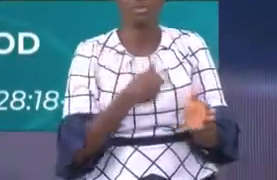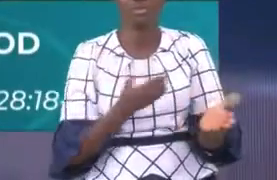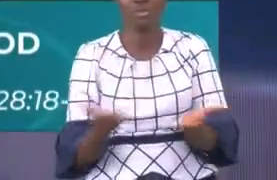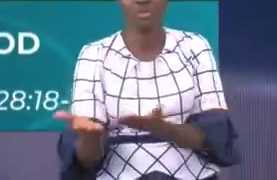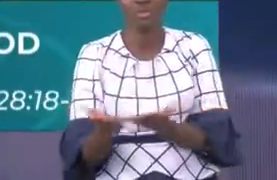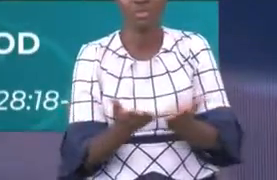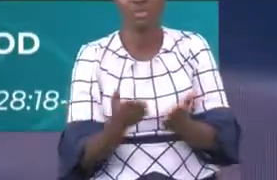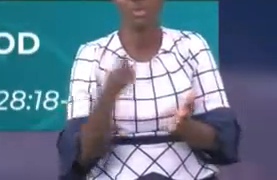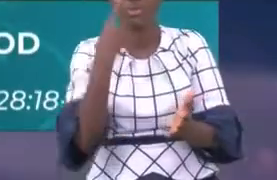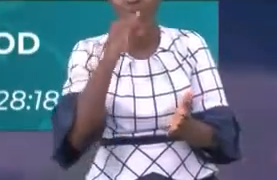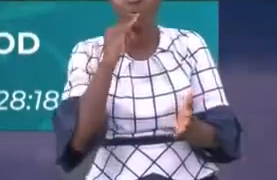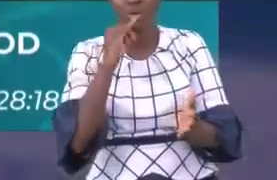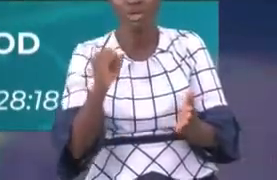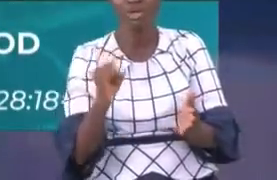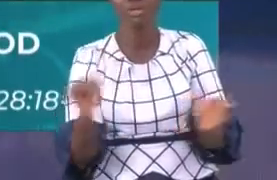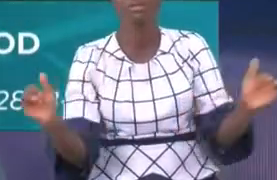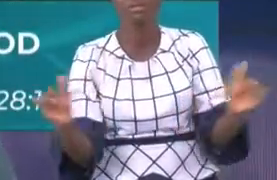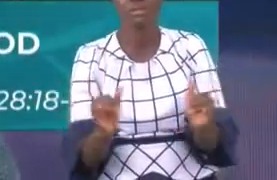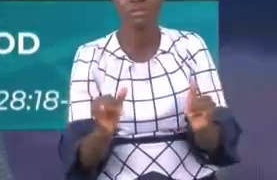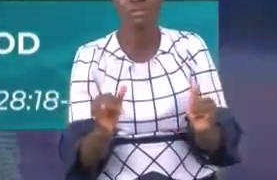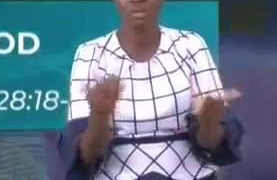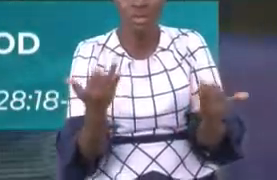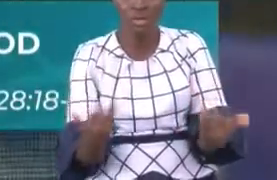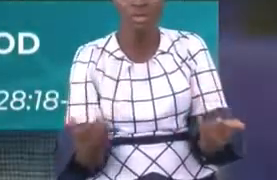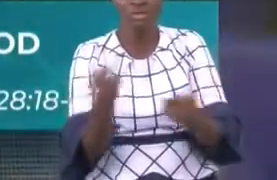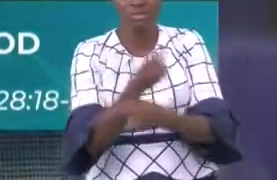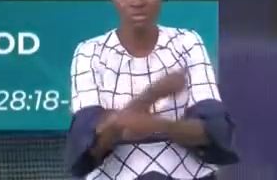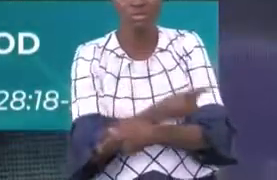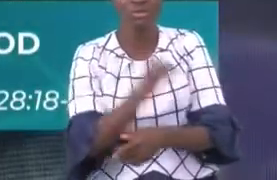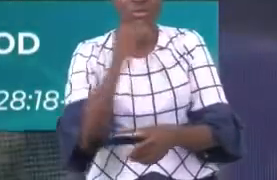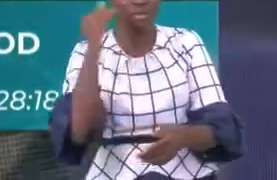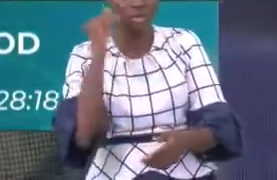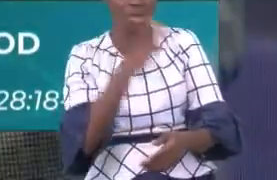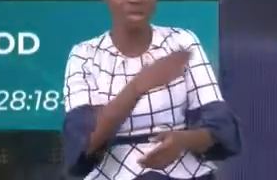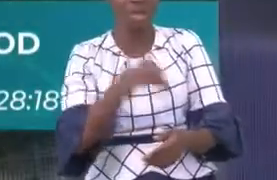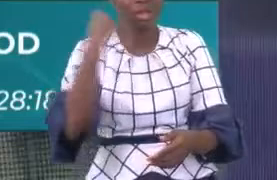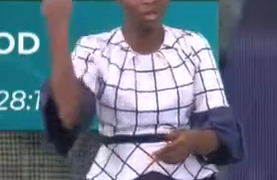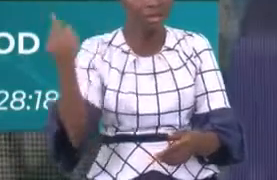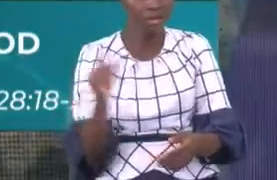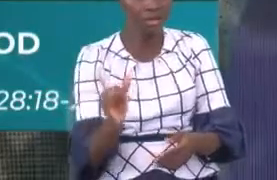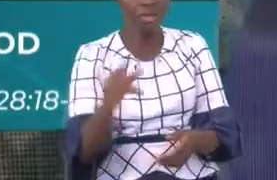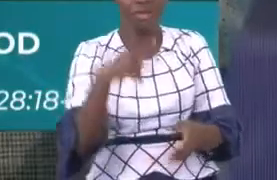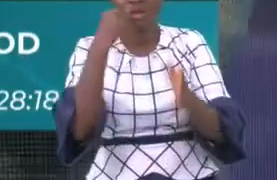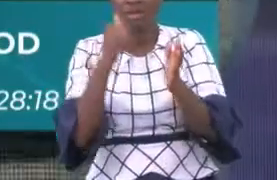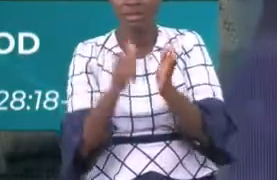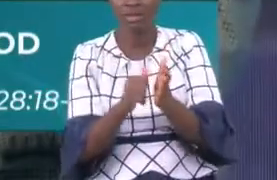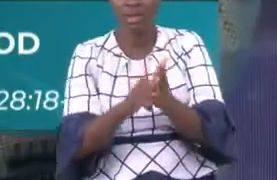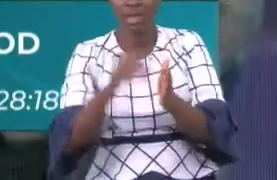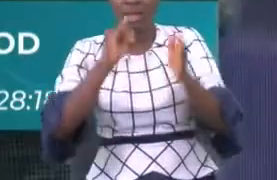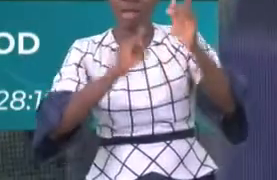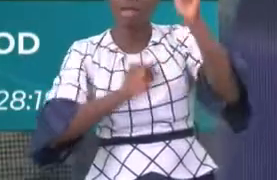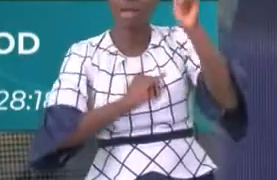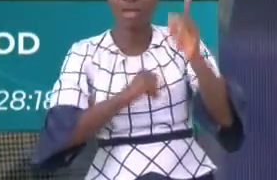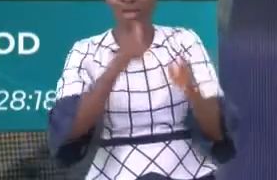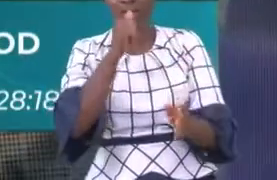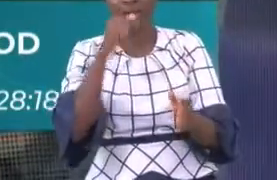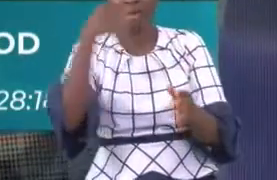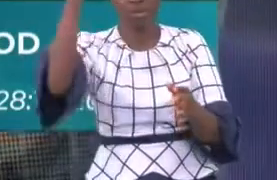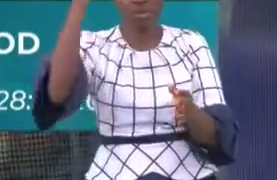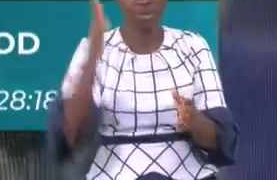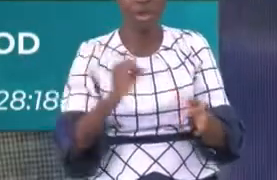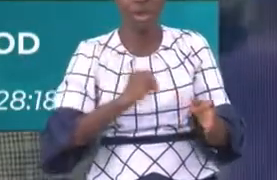says, "I am God, I change not." That God, he created the heavens, the